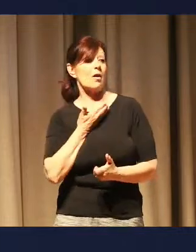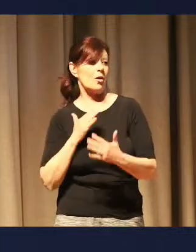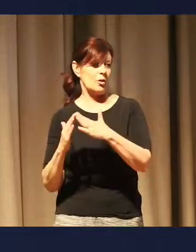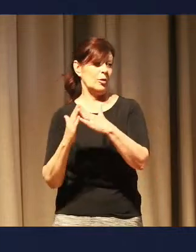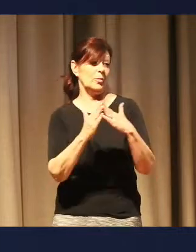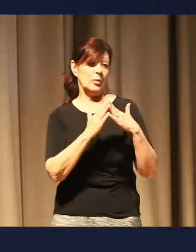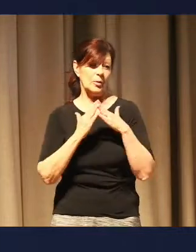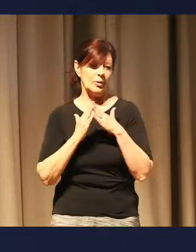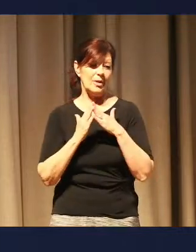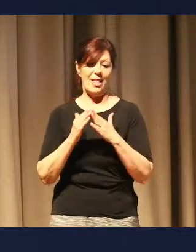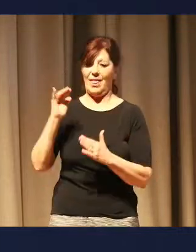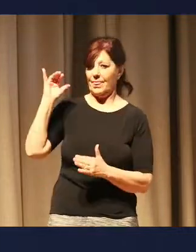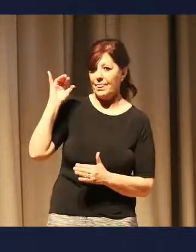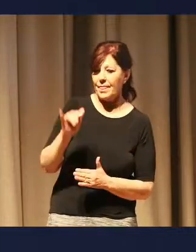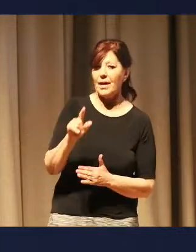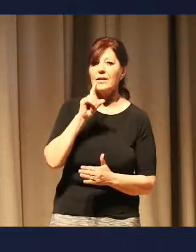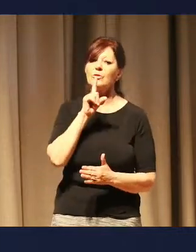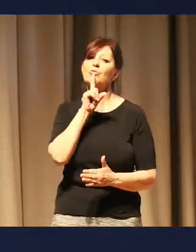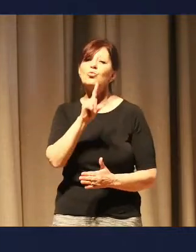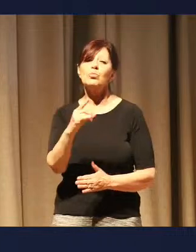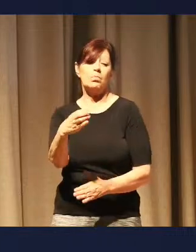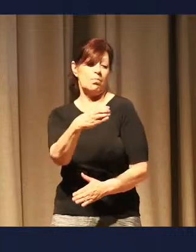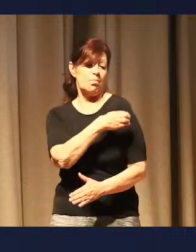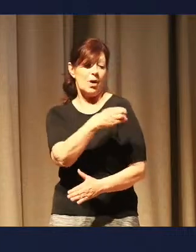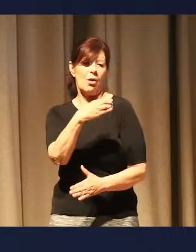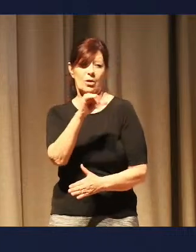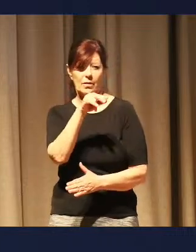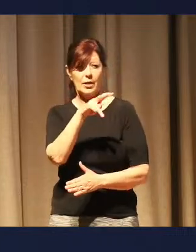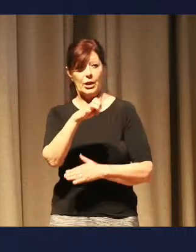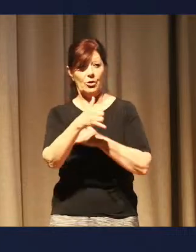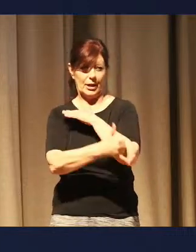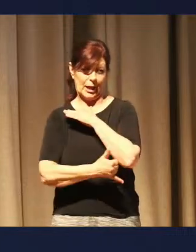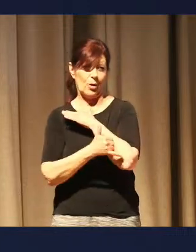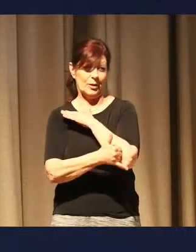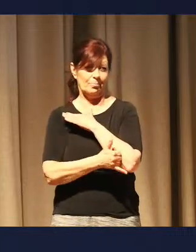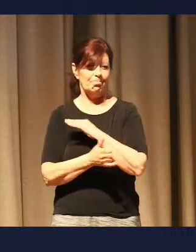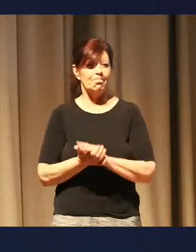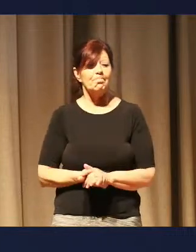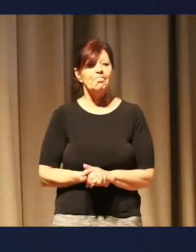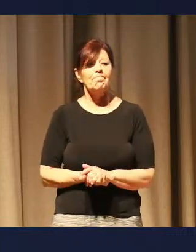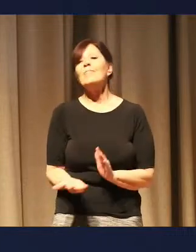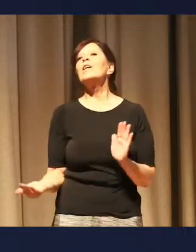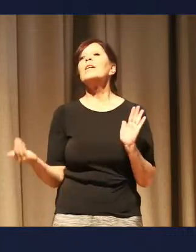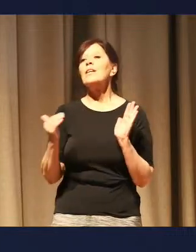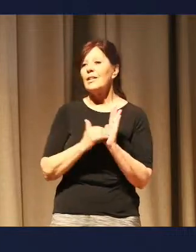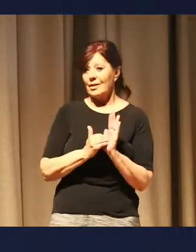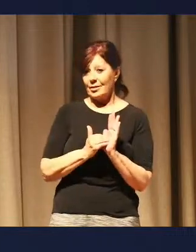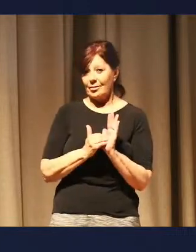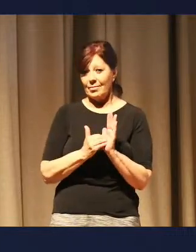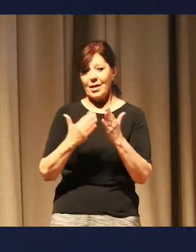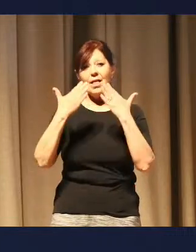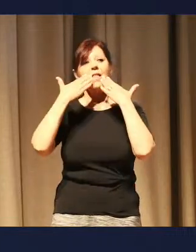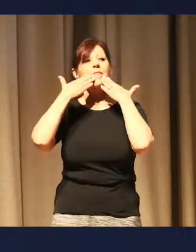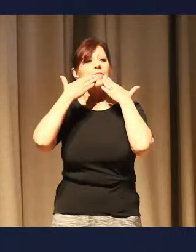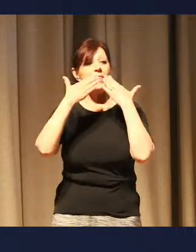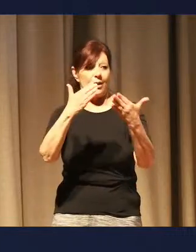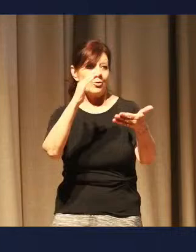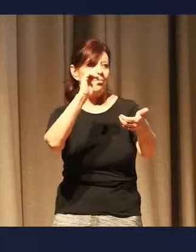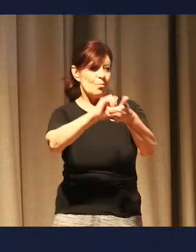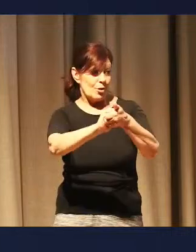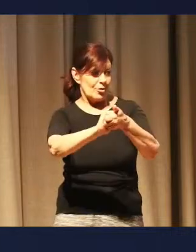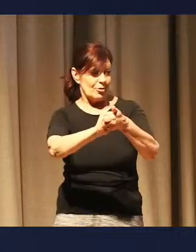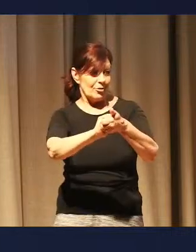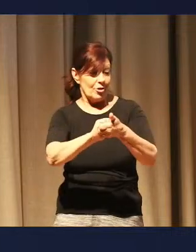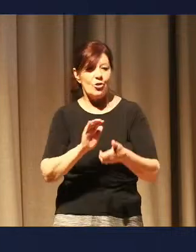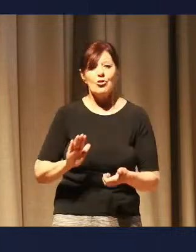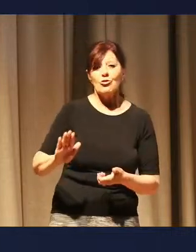community. That is the true power of Erie County. Again, thank you, partners.